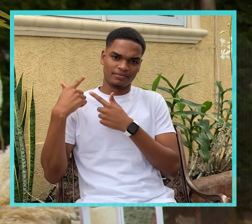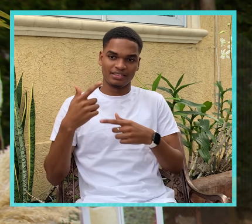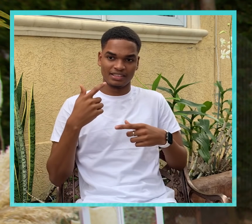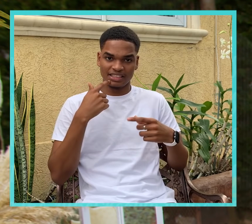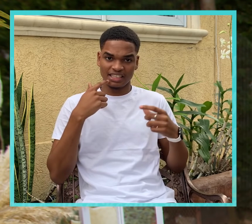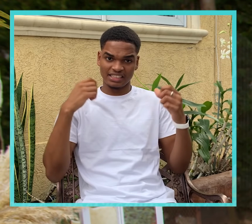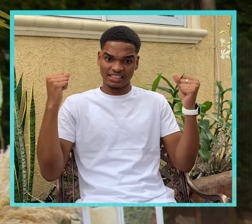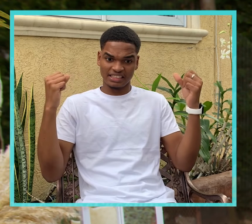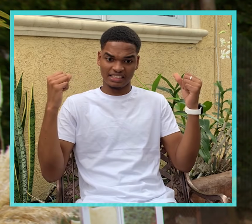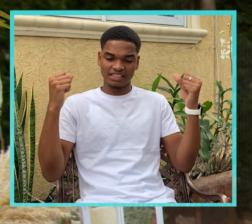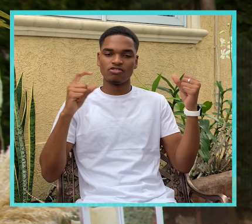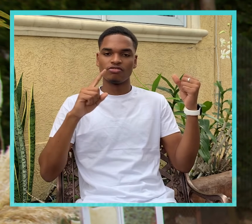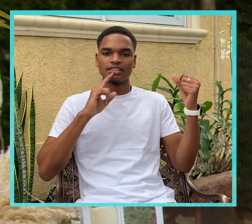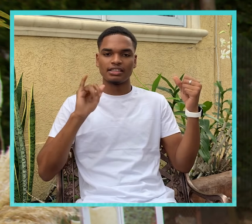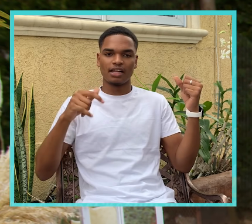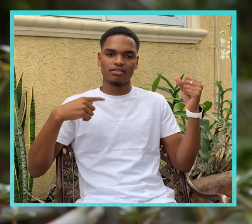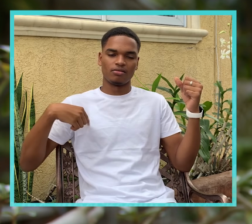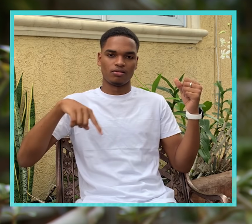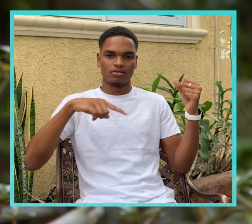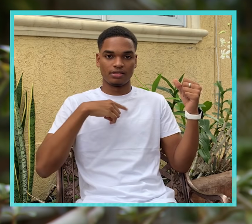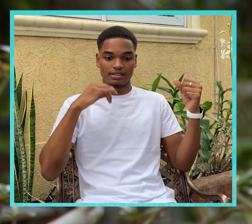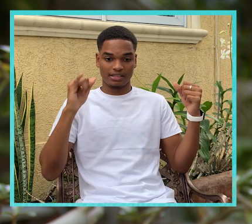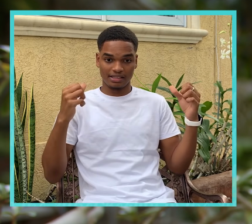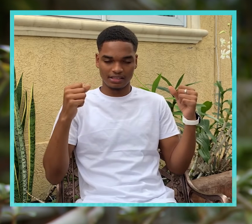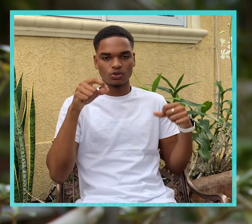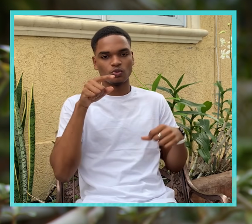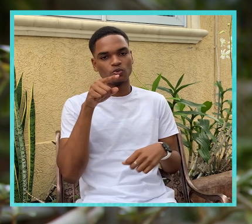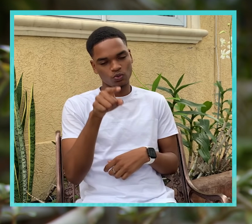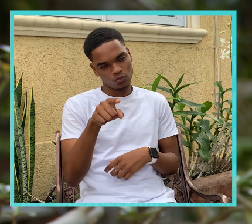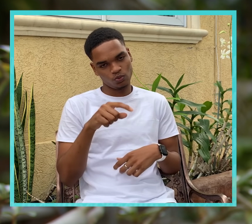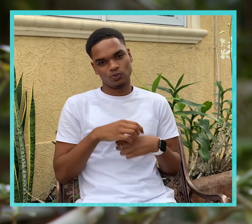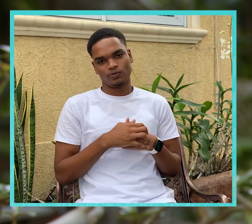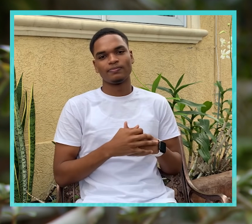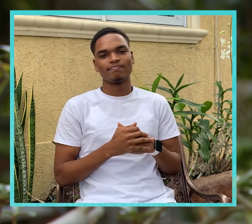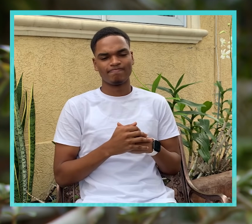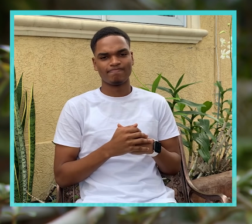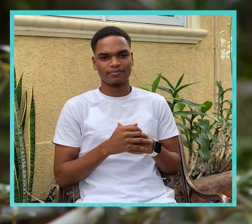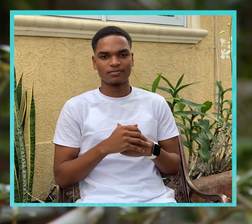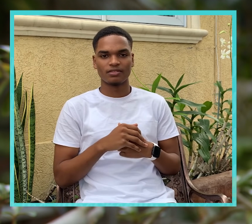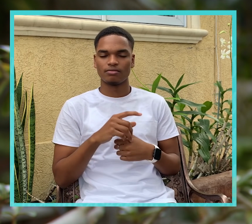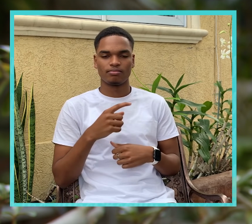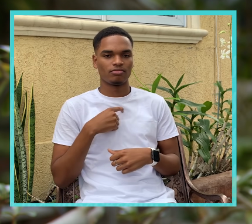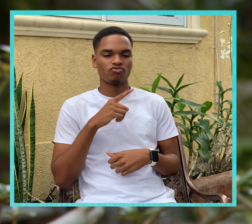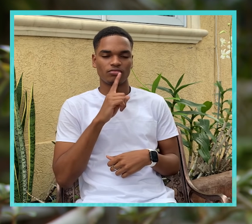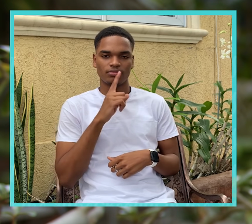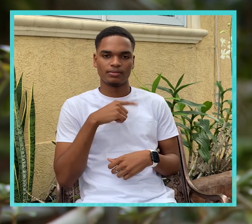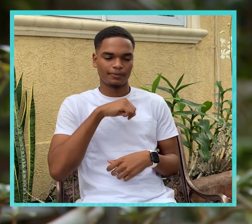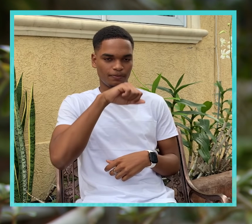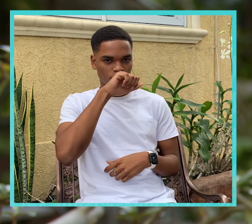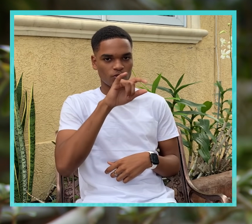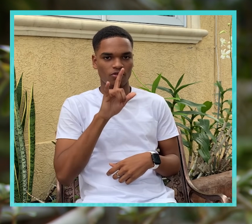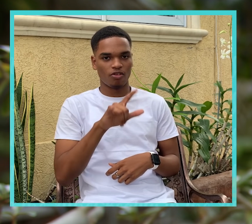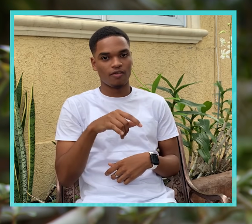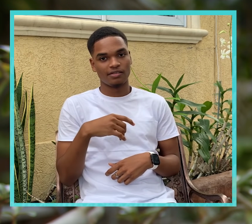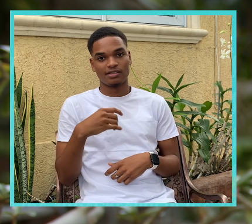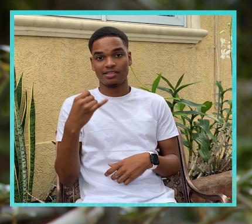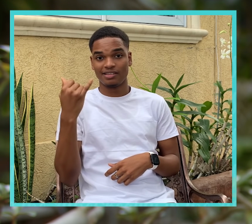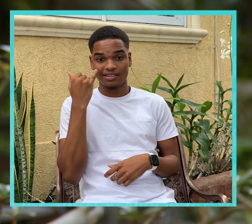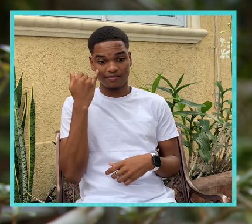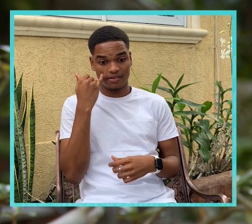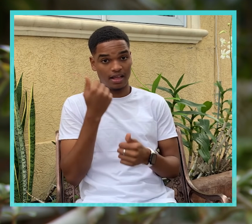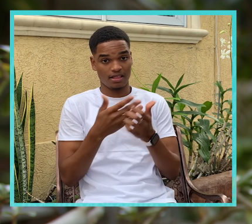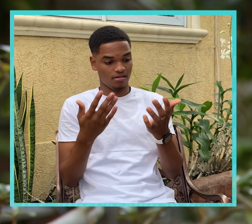is us. And this is you. And I love it. And if anything was to happen to my